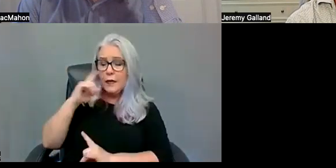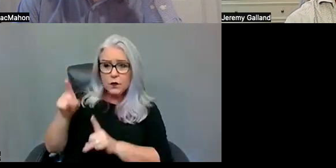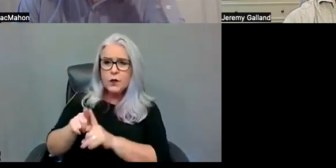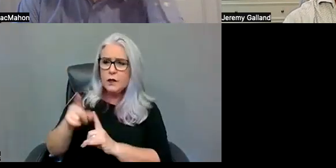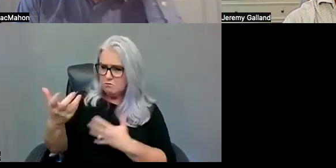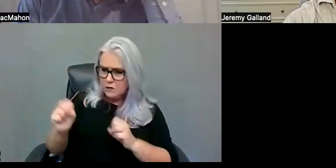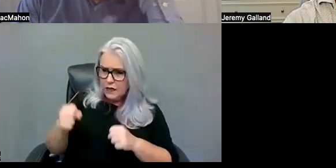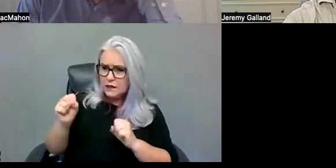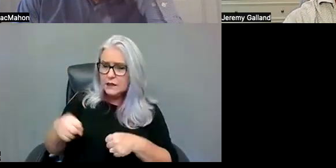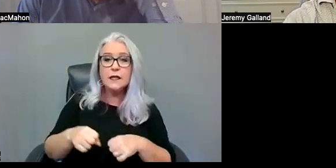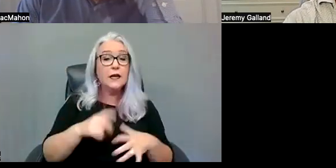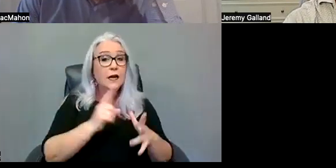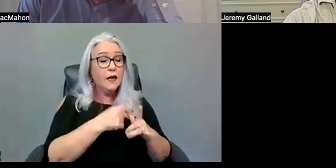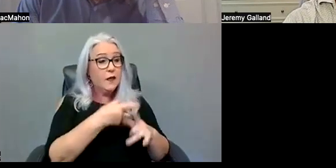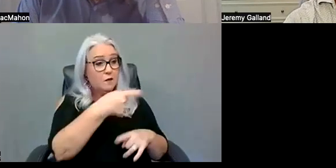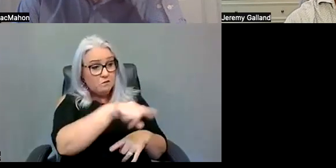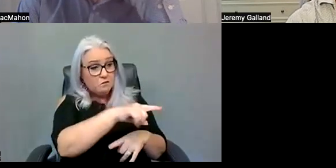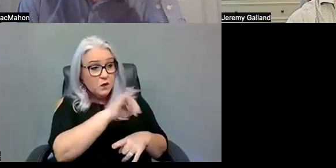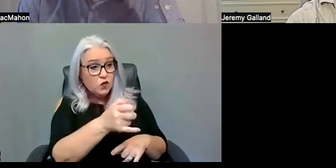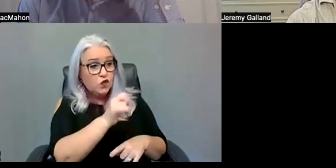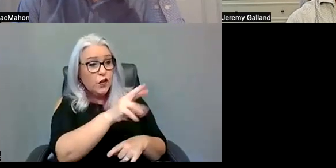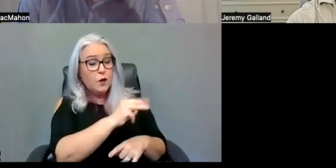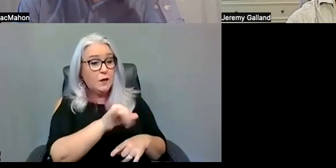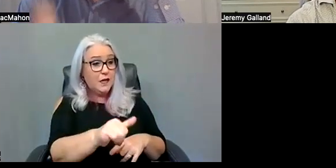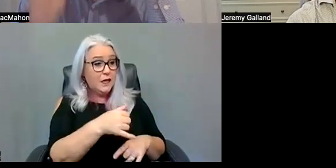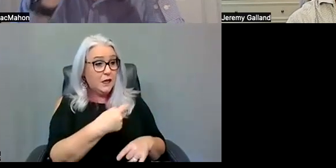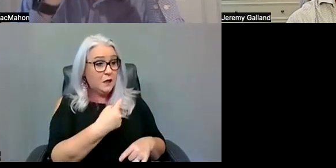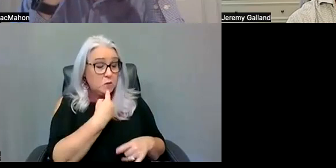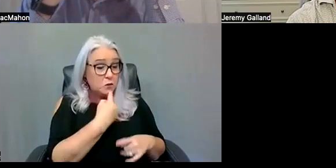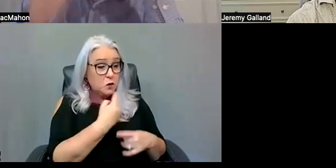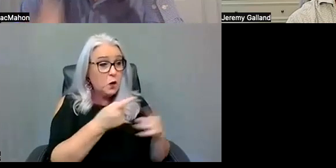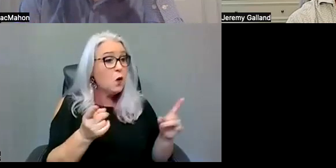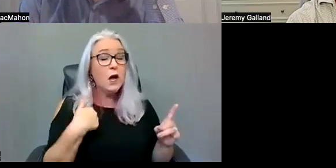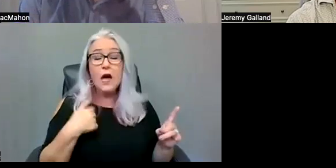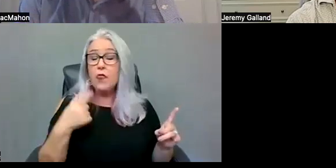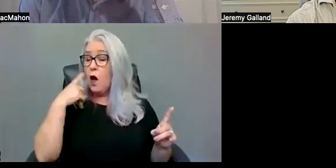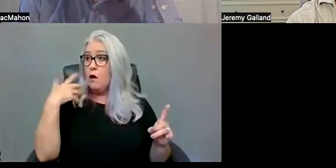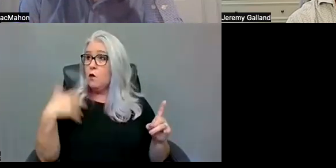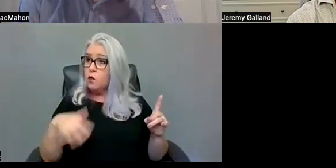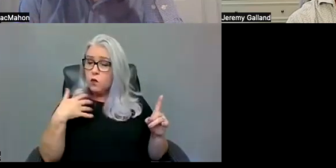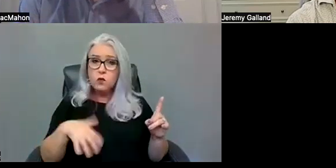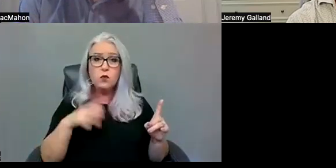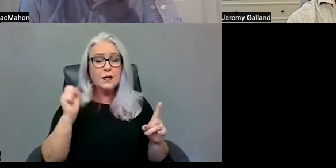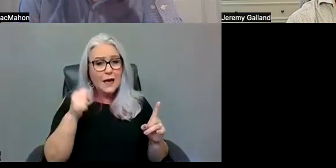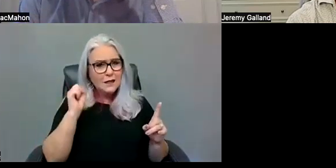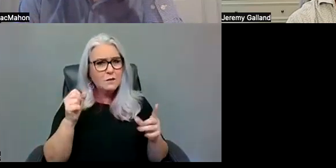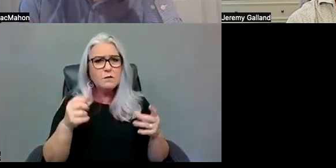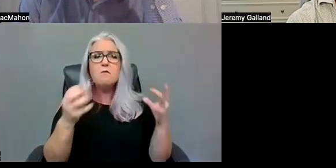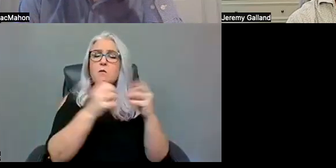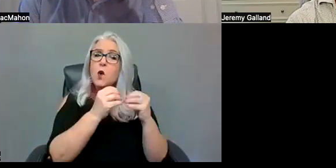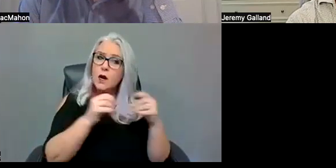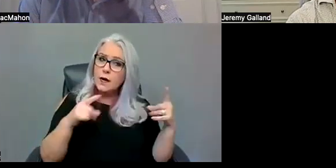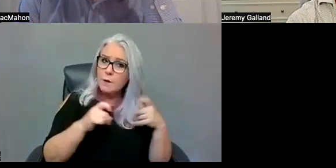you. And then when Jeremy spoke, I realized, things are always much more complicated. Like, in a way,